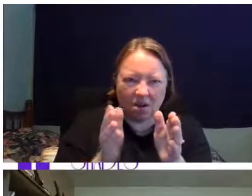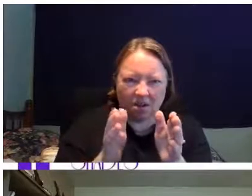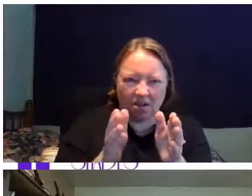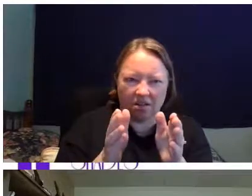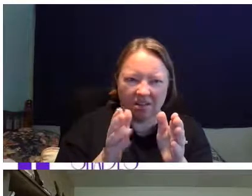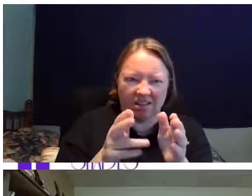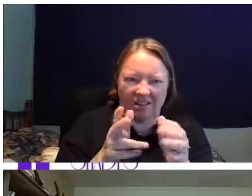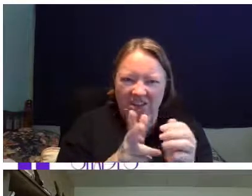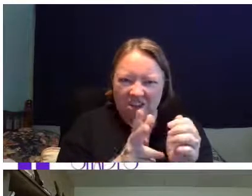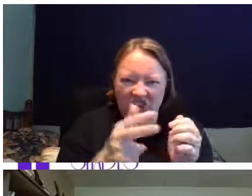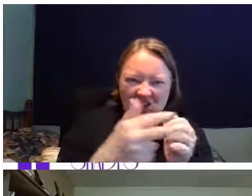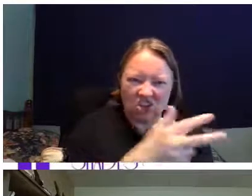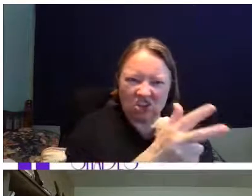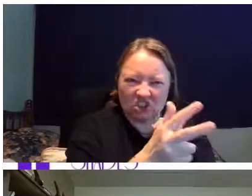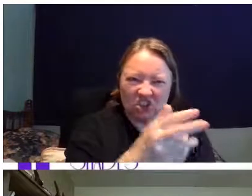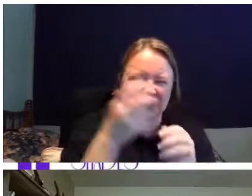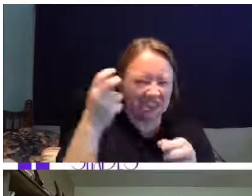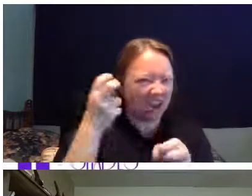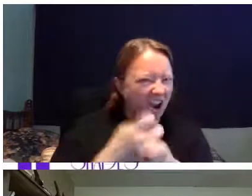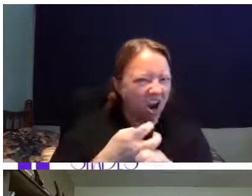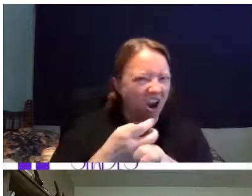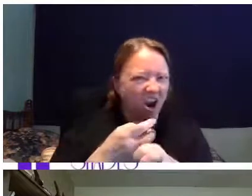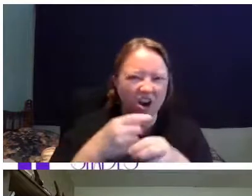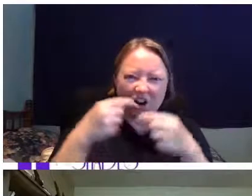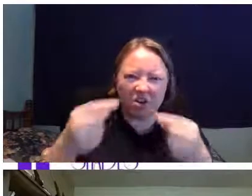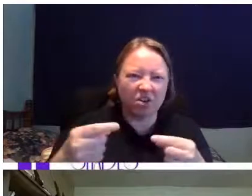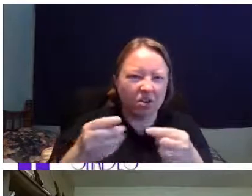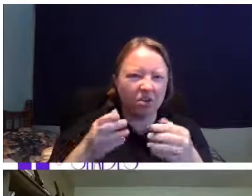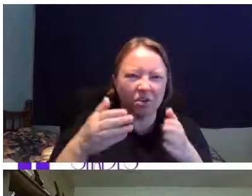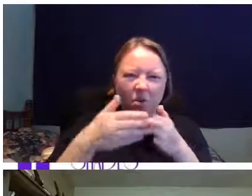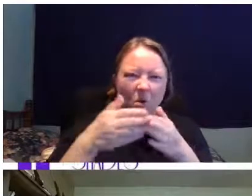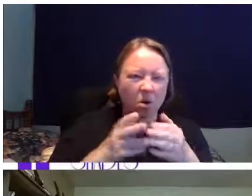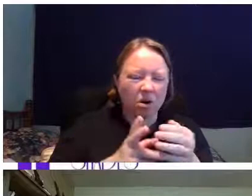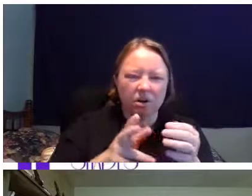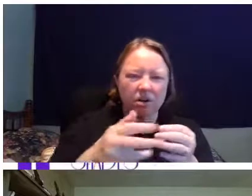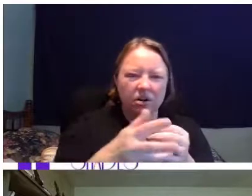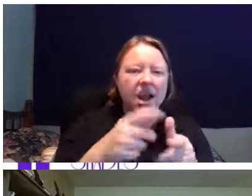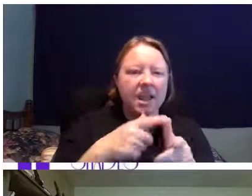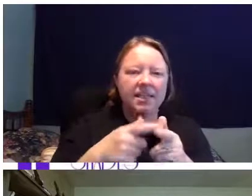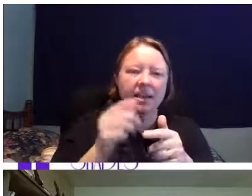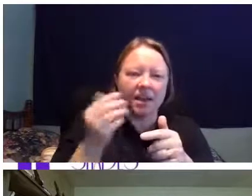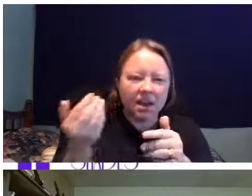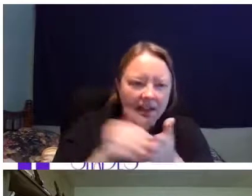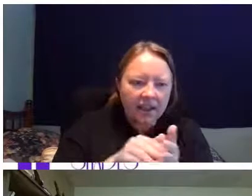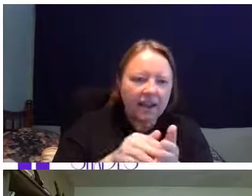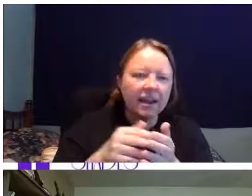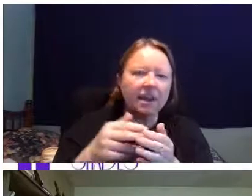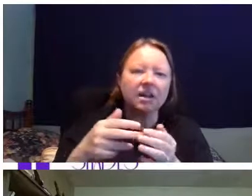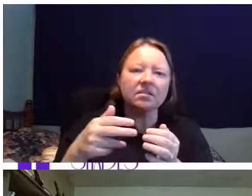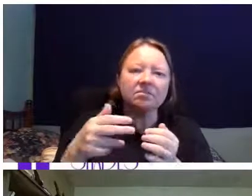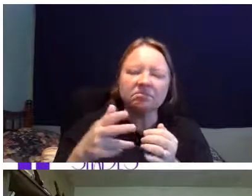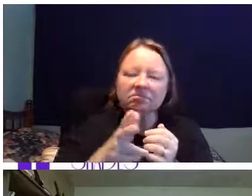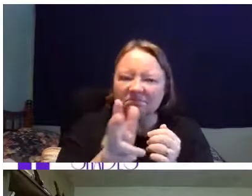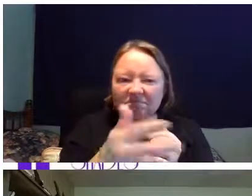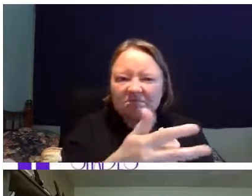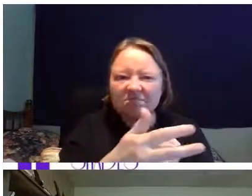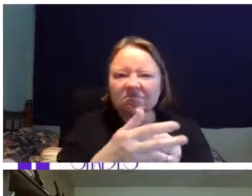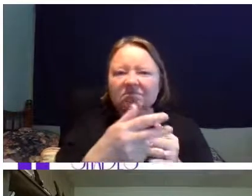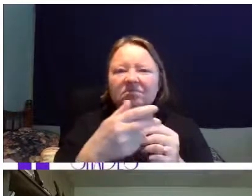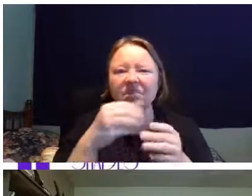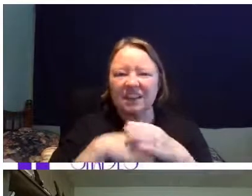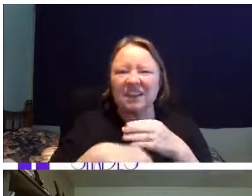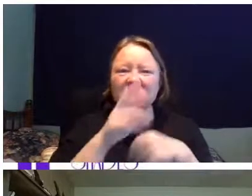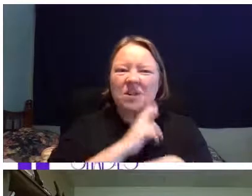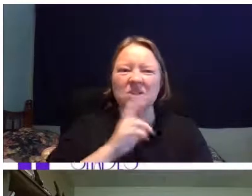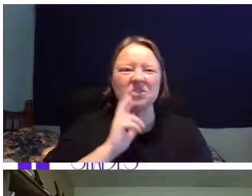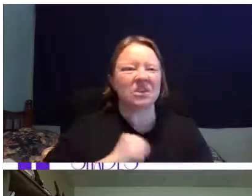a difficult, corner to kind of turn. And then you get another slight turn to try to get into the door of the restaurant. So